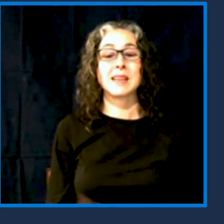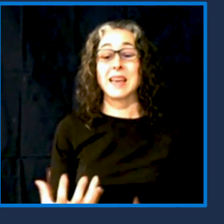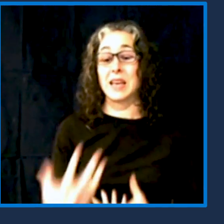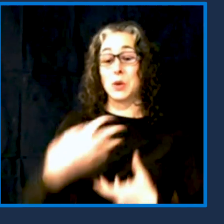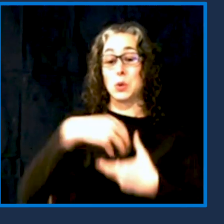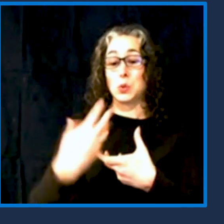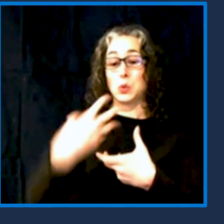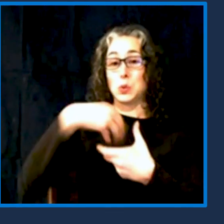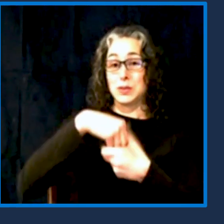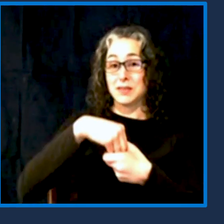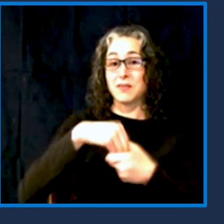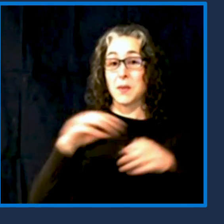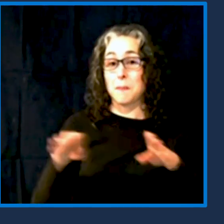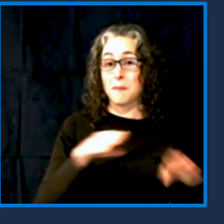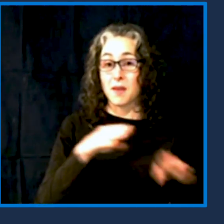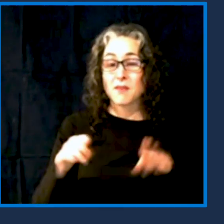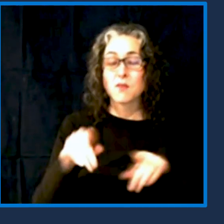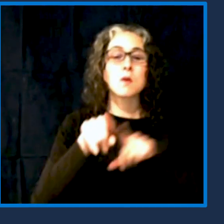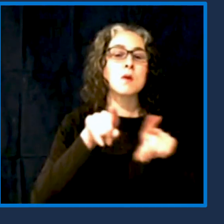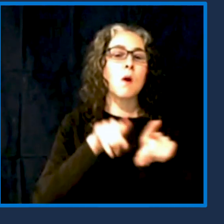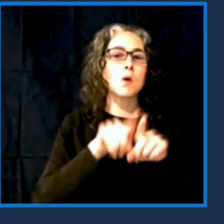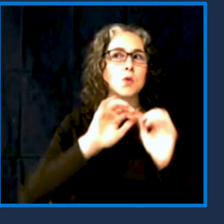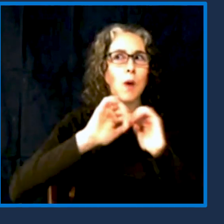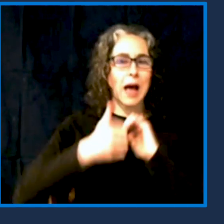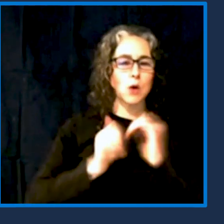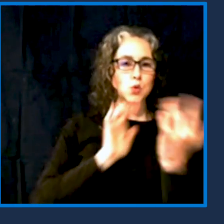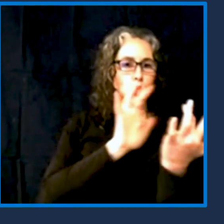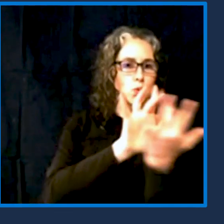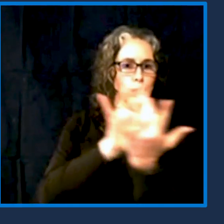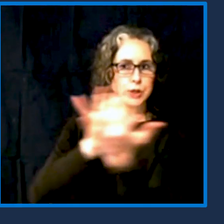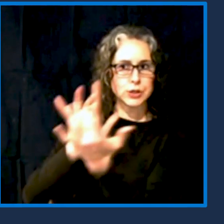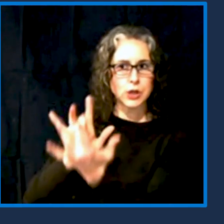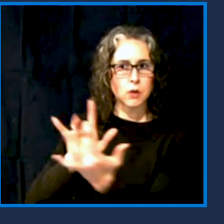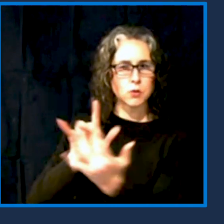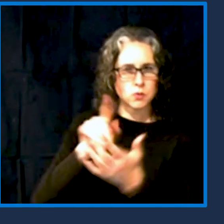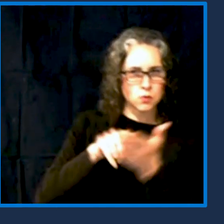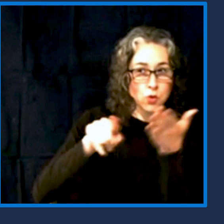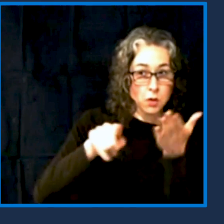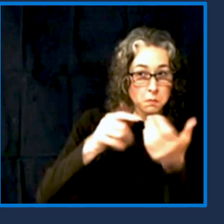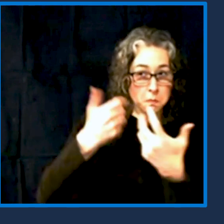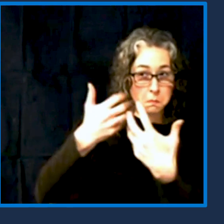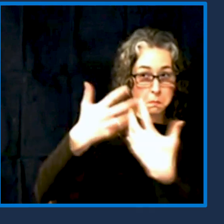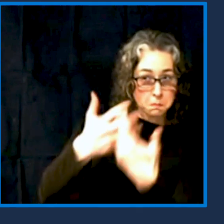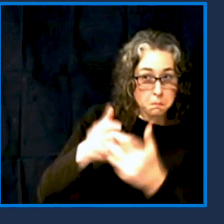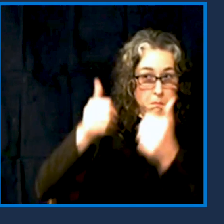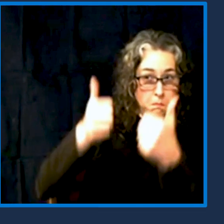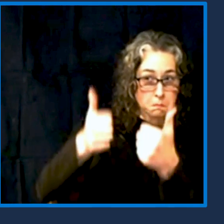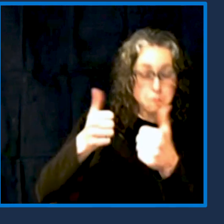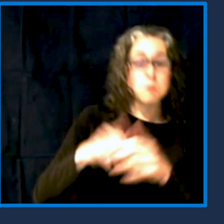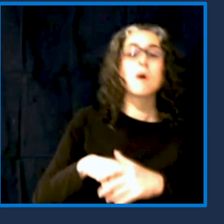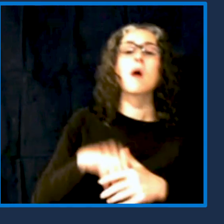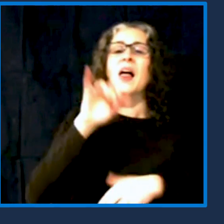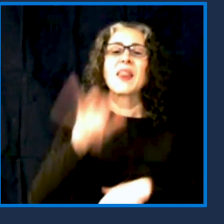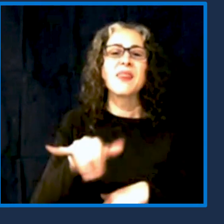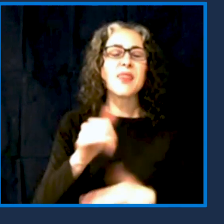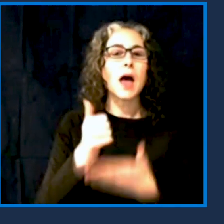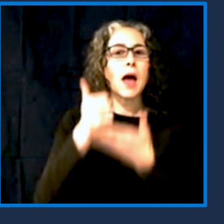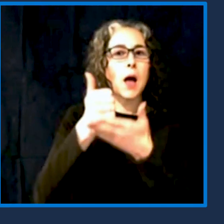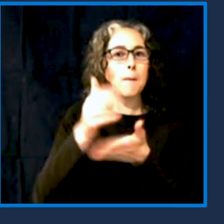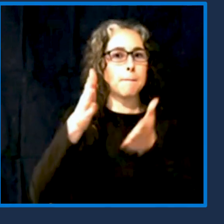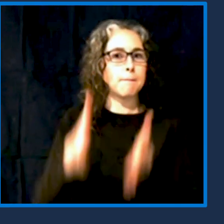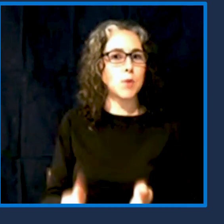inclusive behaviors and the ability to reach out and check for accommodations sets one up for